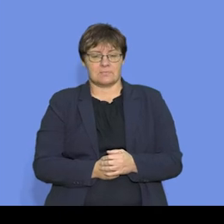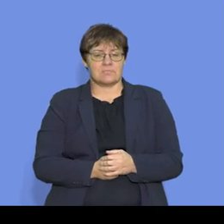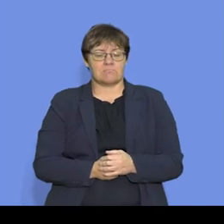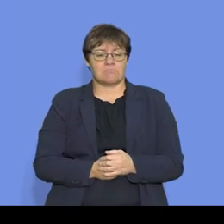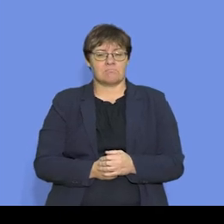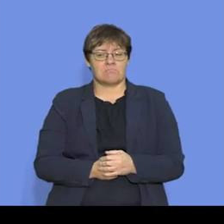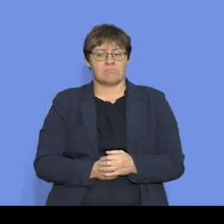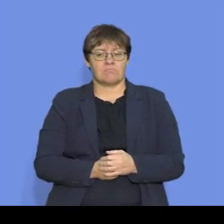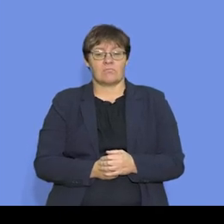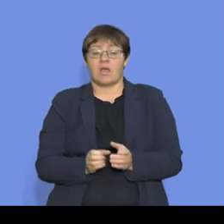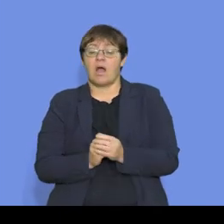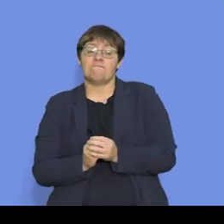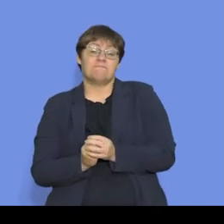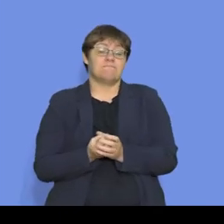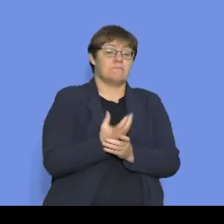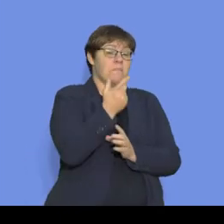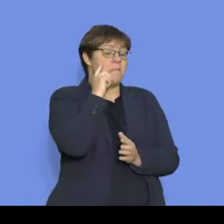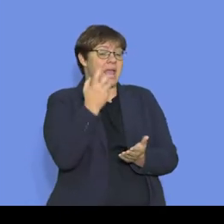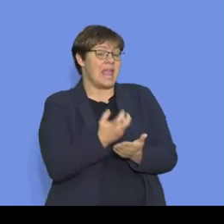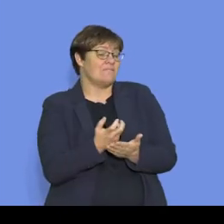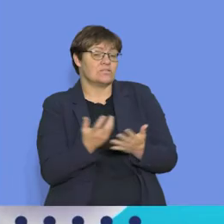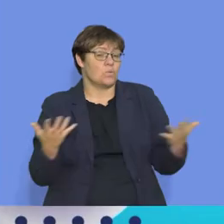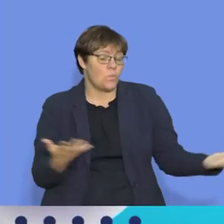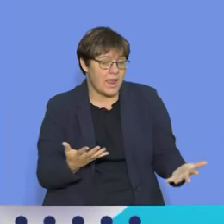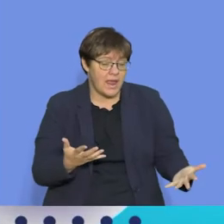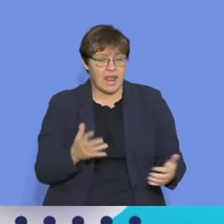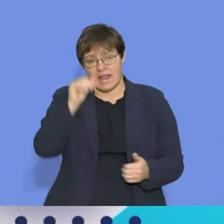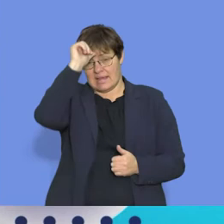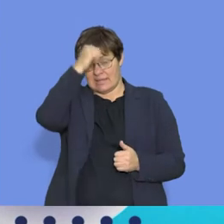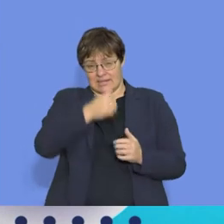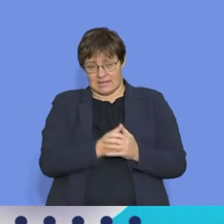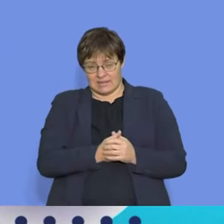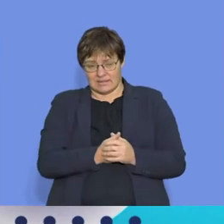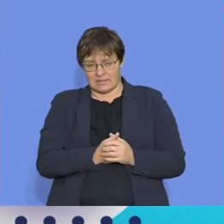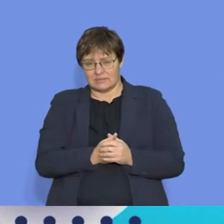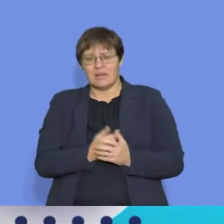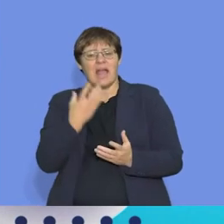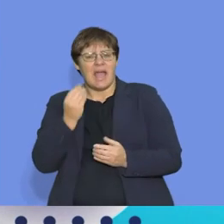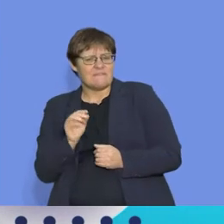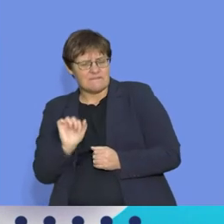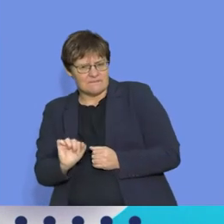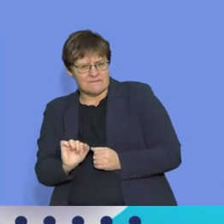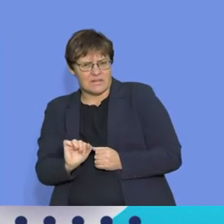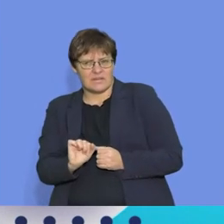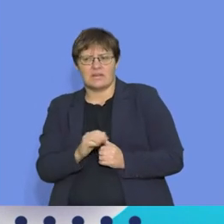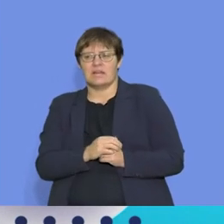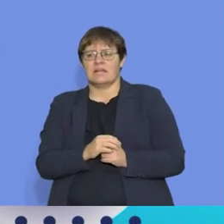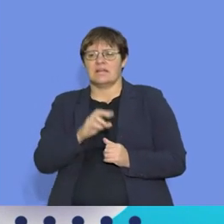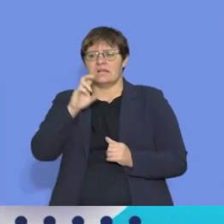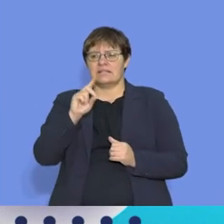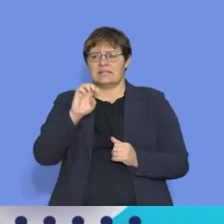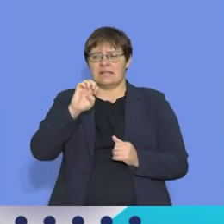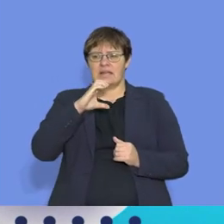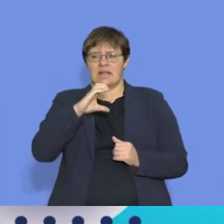A piece of evidence for volcanic eruptions is in India. They have a huge plateau called the